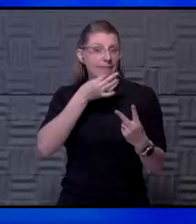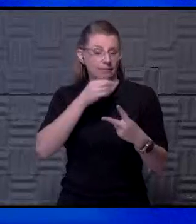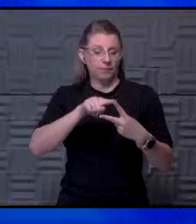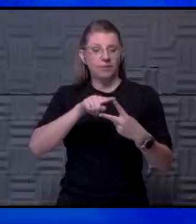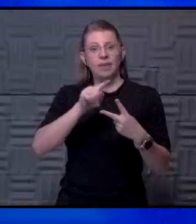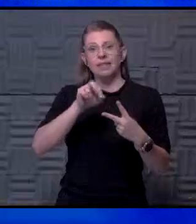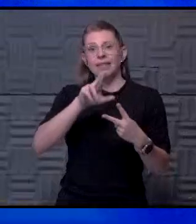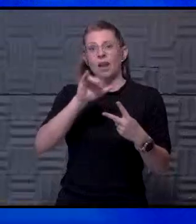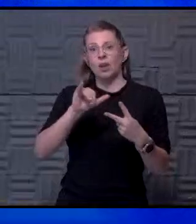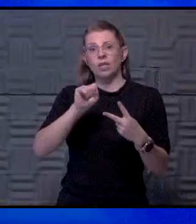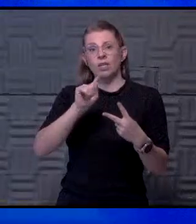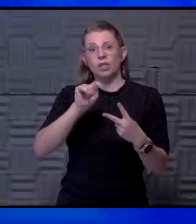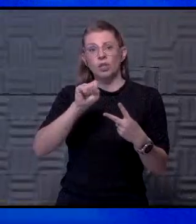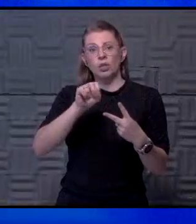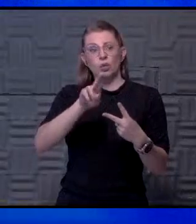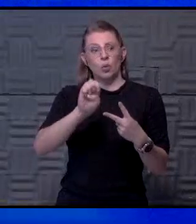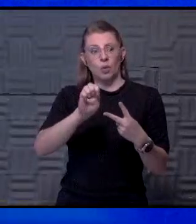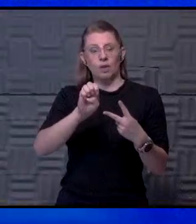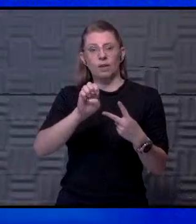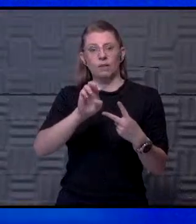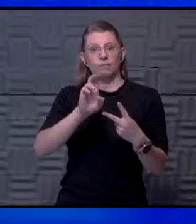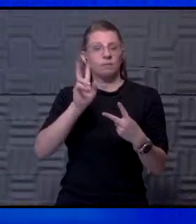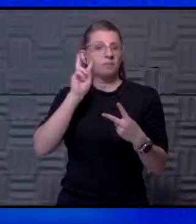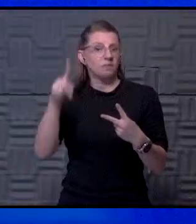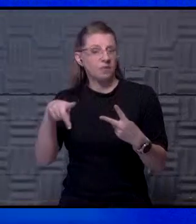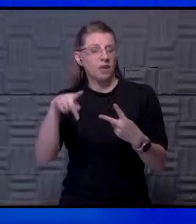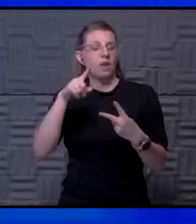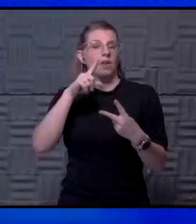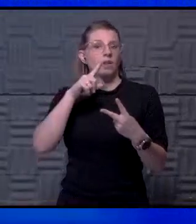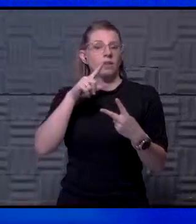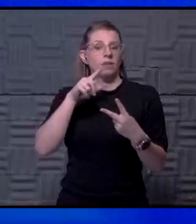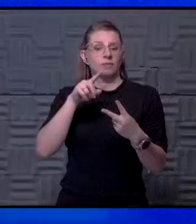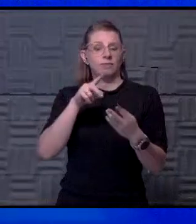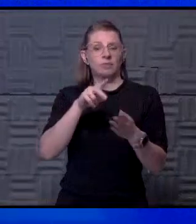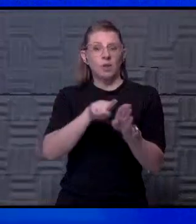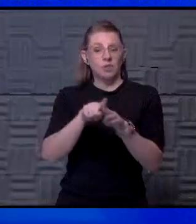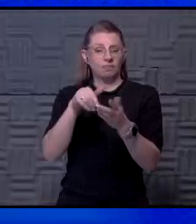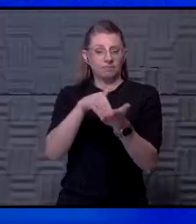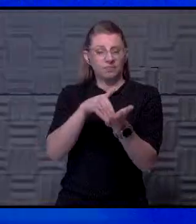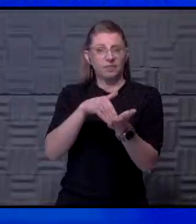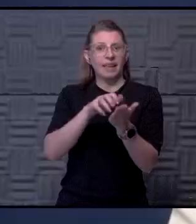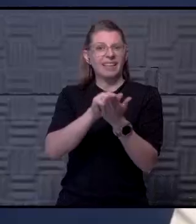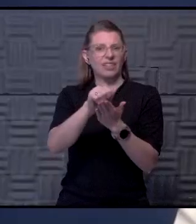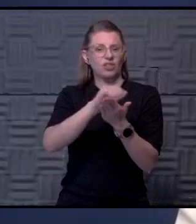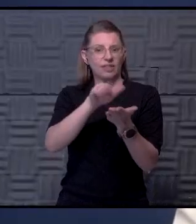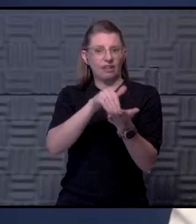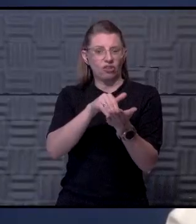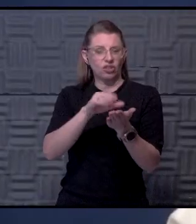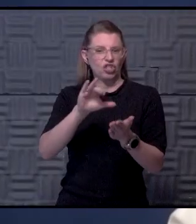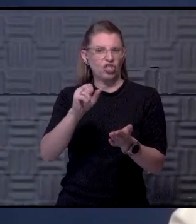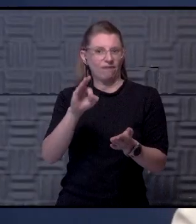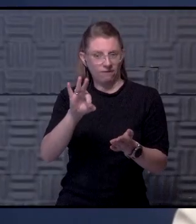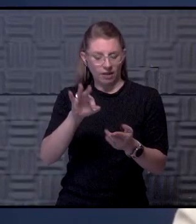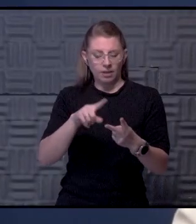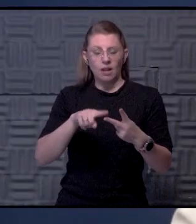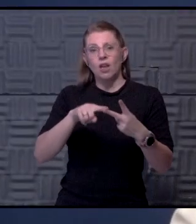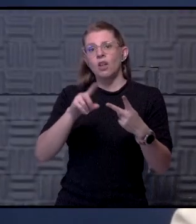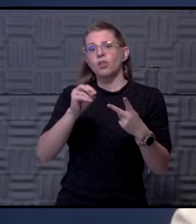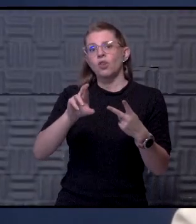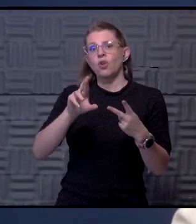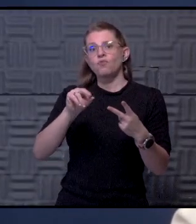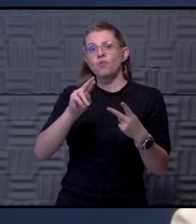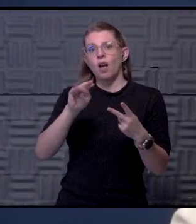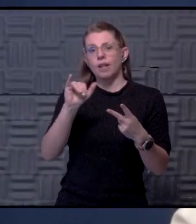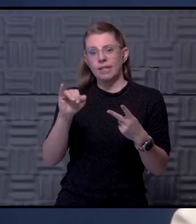Terry Sue, our VP of Clinical Services and Physician-in-Chief at the University of Kansas Cancer Center, and Dr. Ronnie Rotondo,